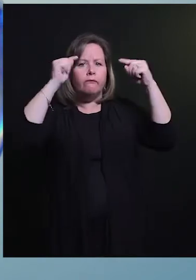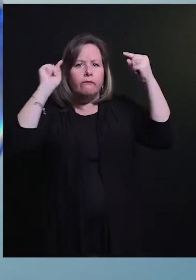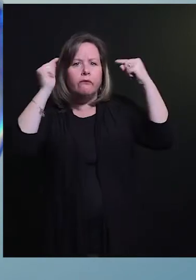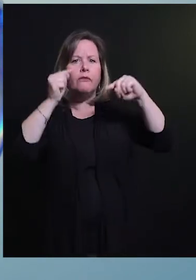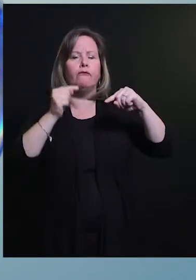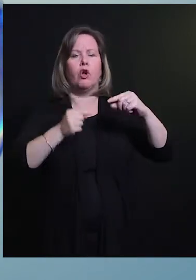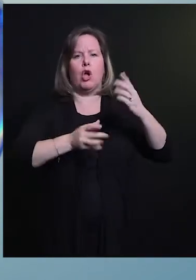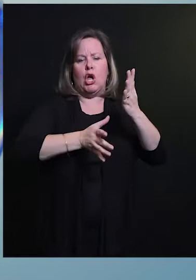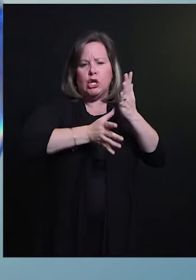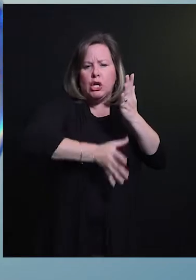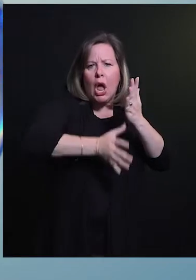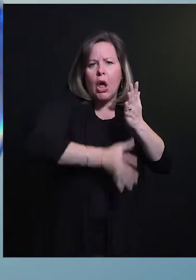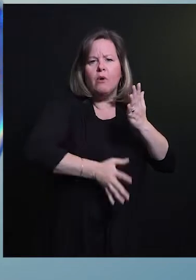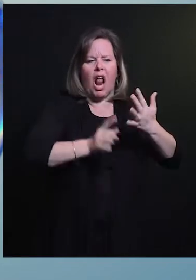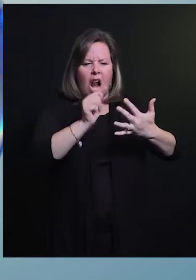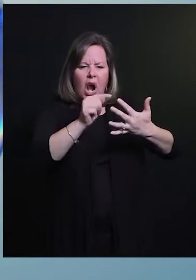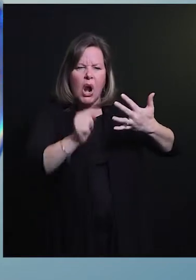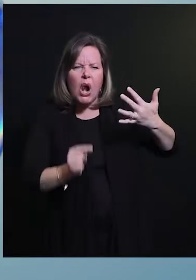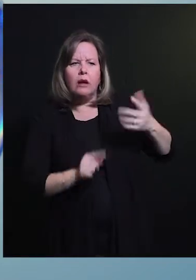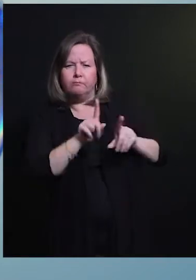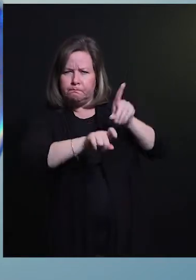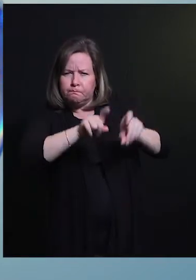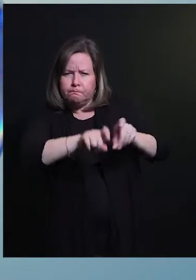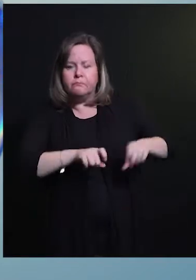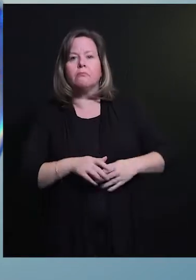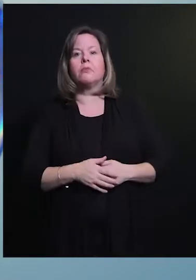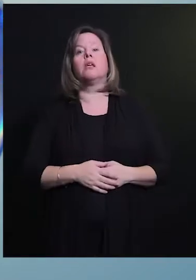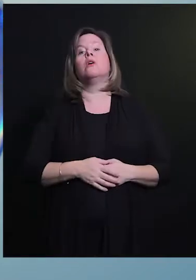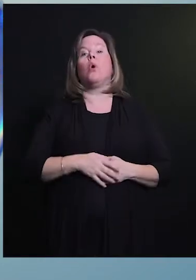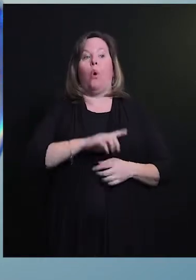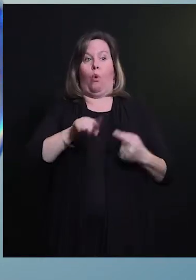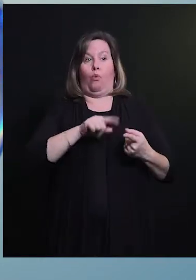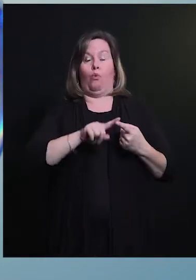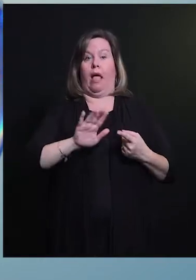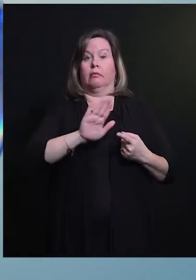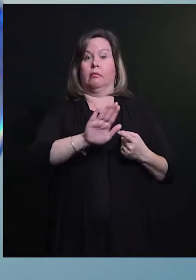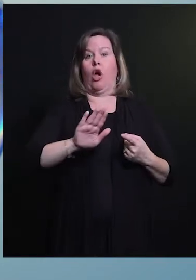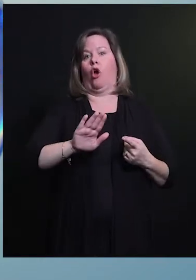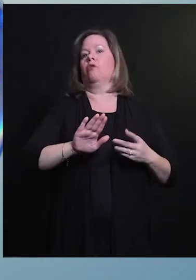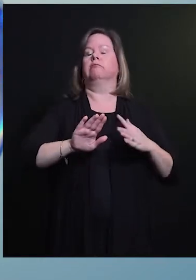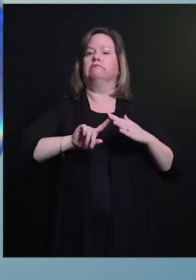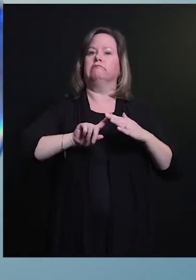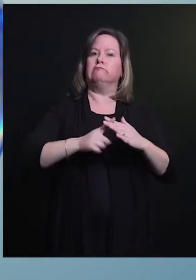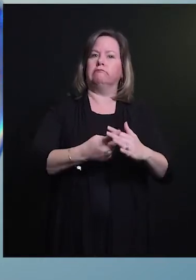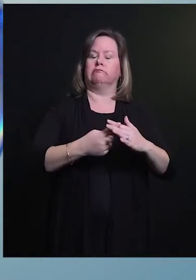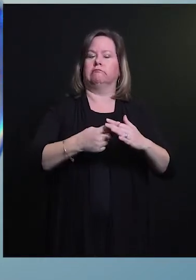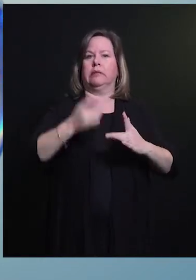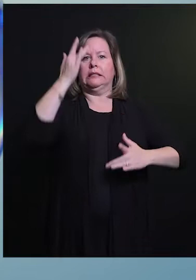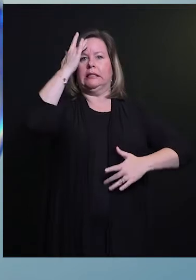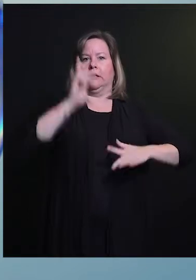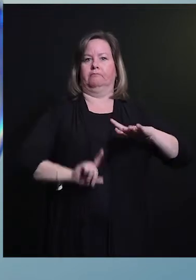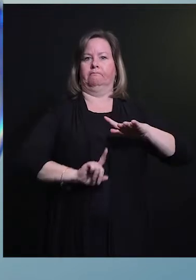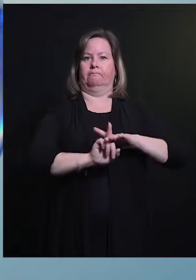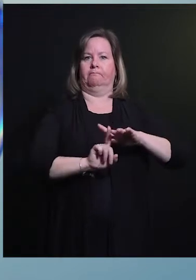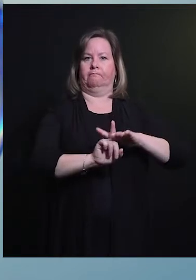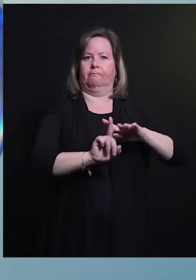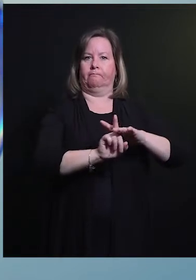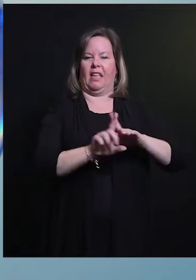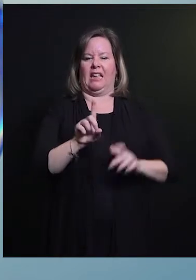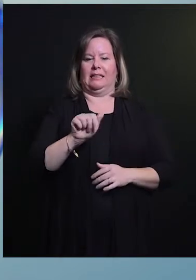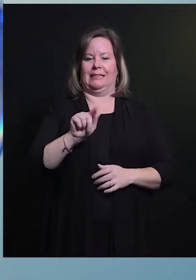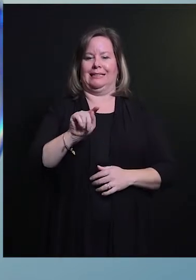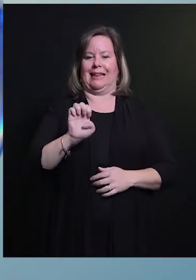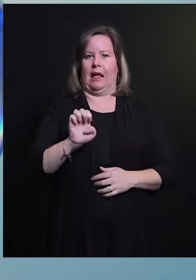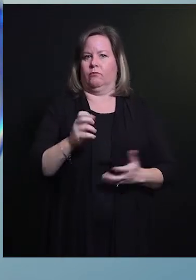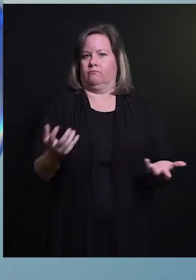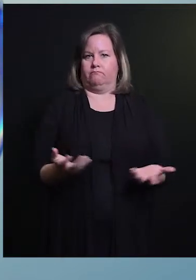fever, diarrhea, and things like that. We look for the target date of the onset of their symptoms, because that's what we use to identify those individuals